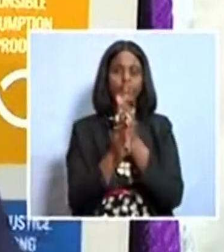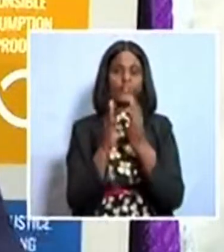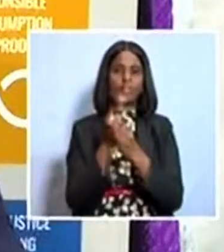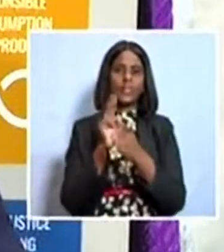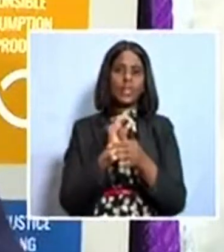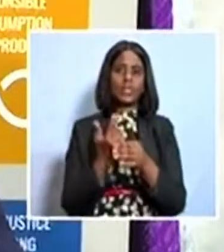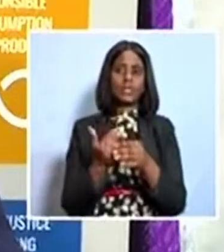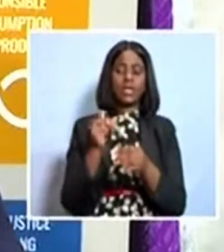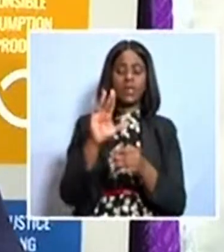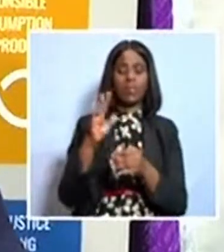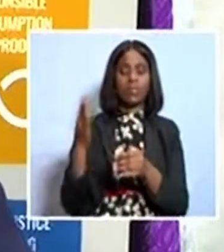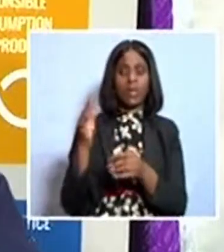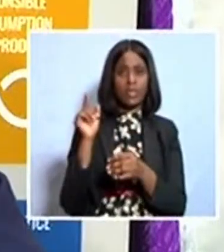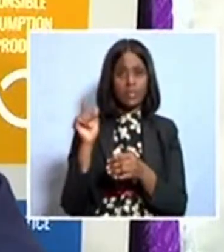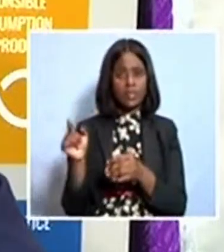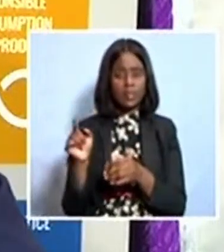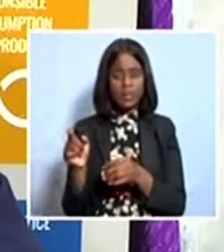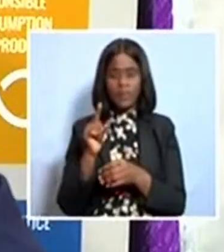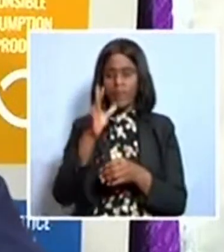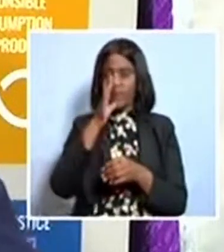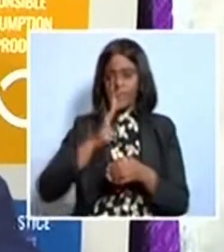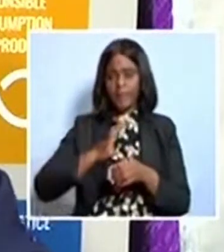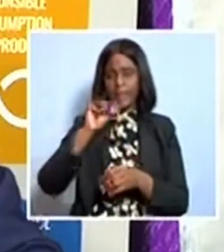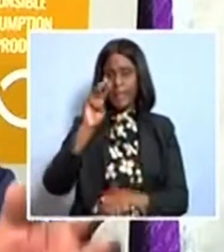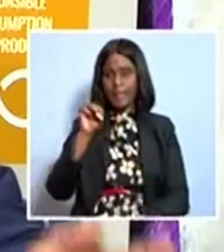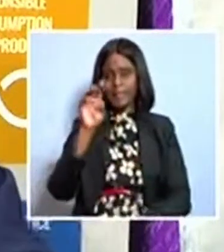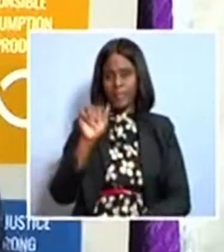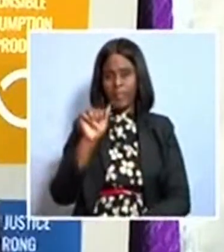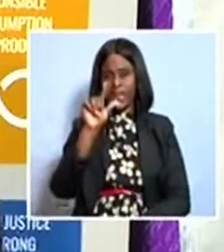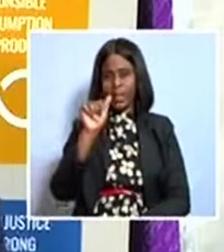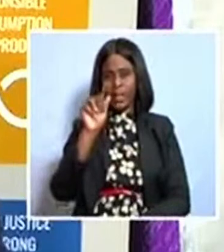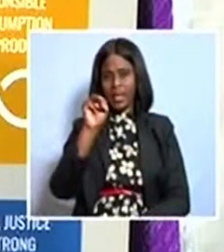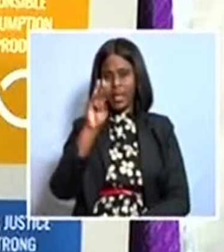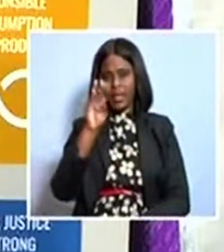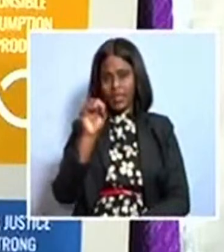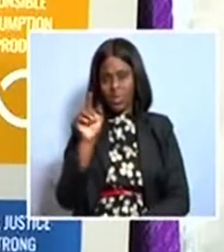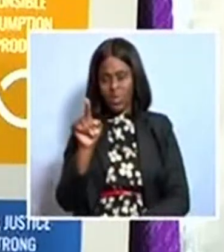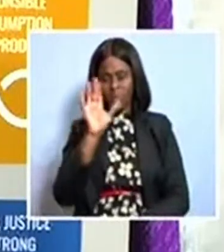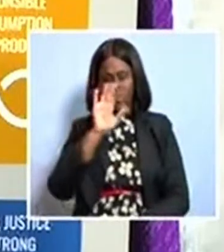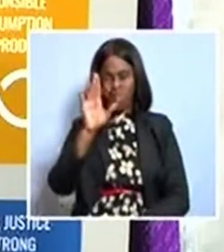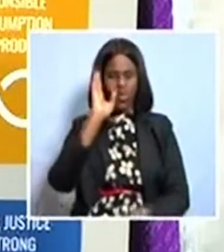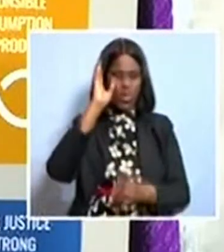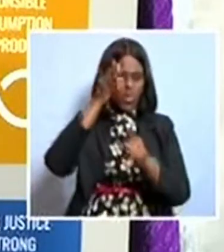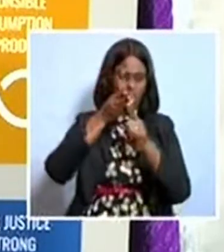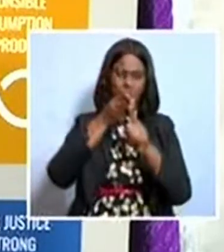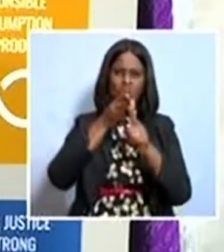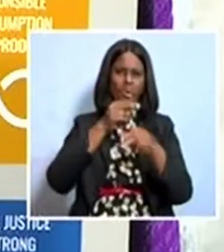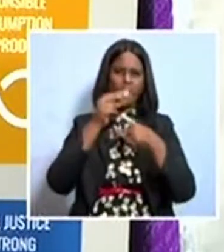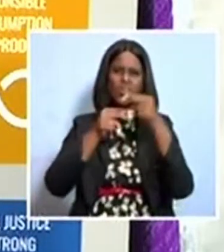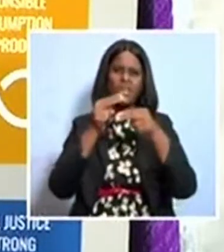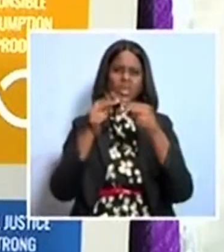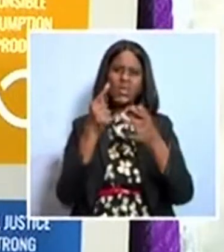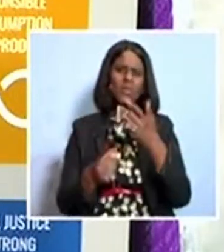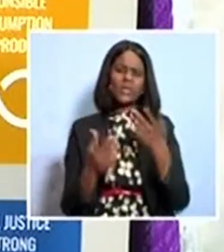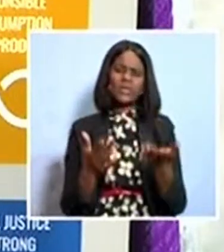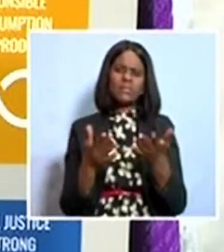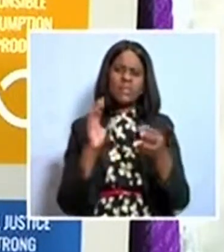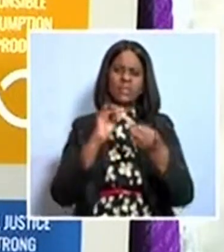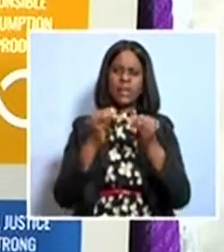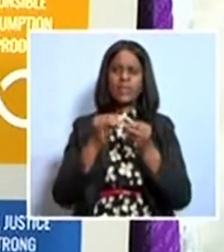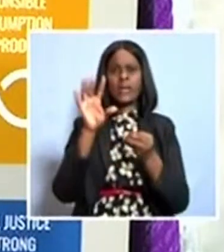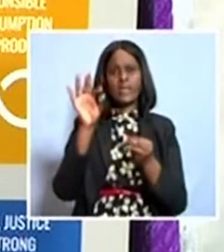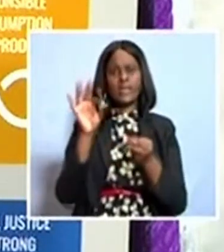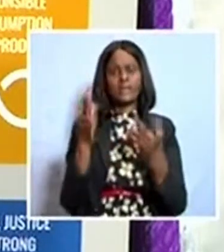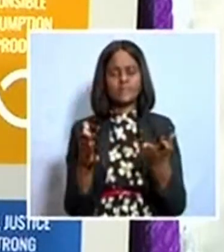back to Madam Malambo. What does this go all about? Go number 9.